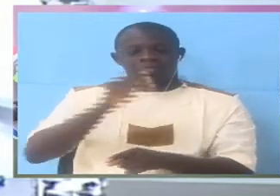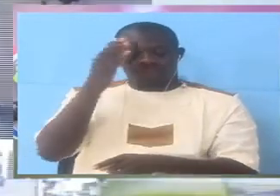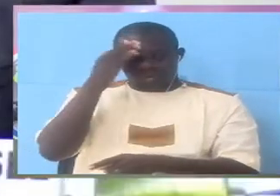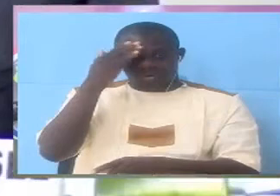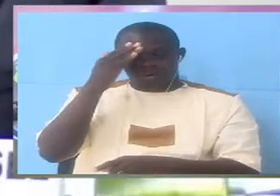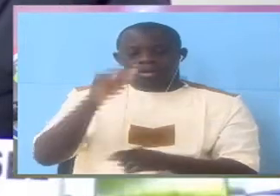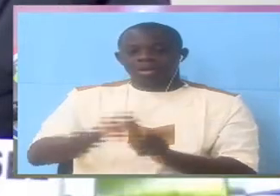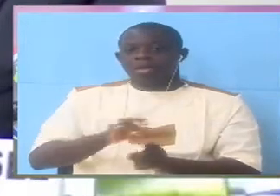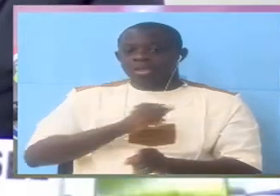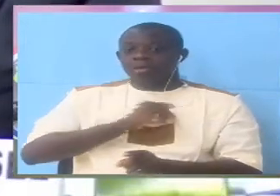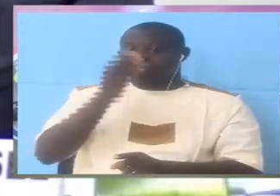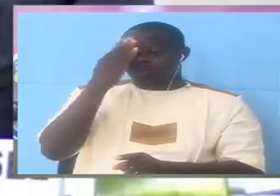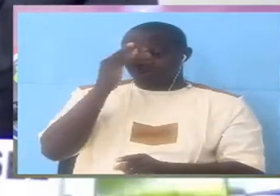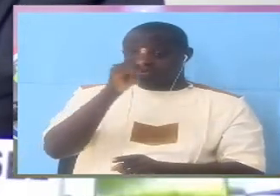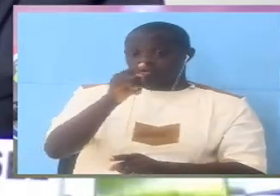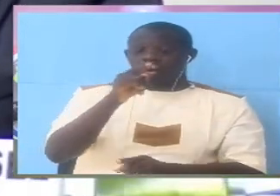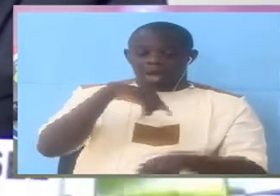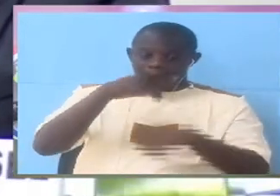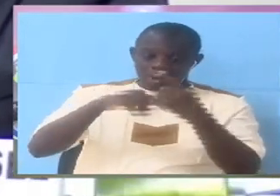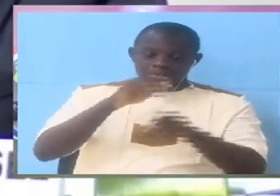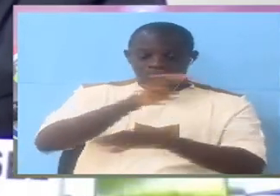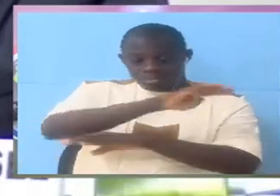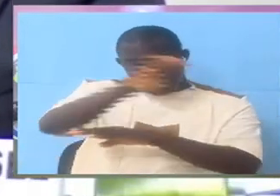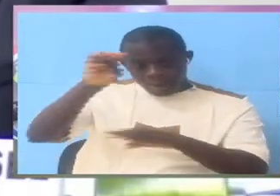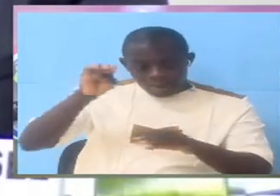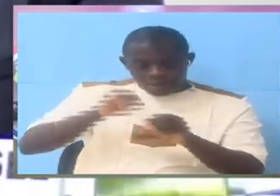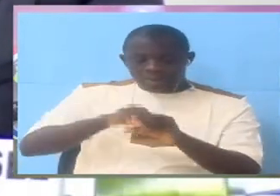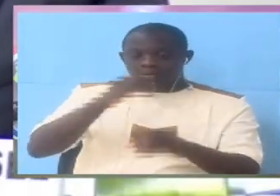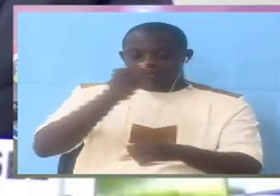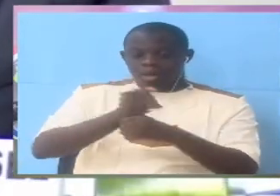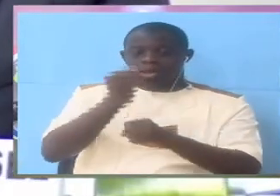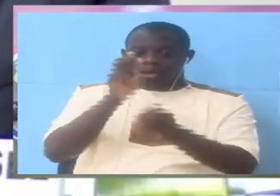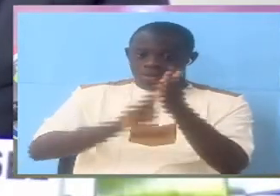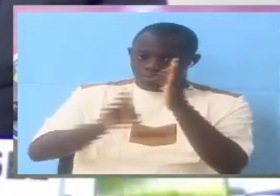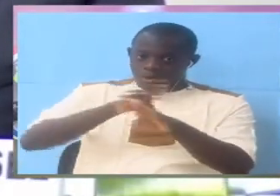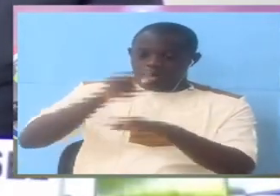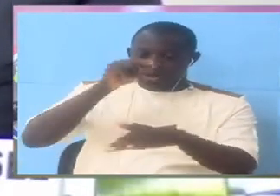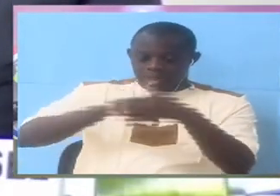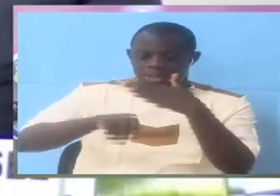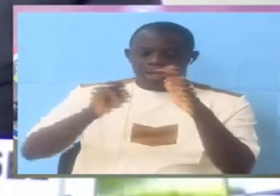He knew your capacity to produce results in investigations. He